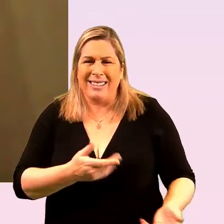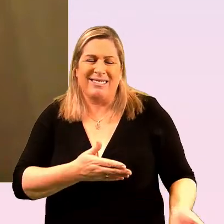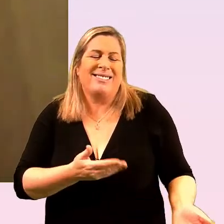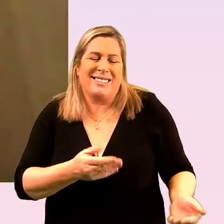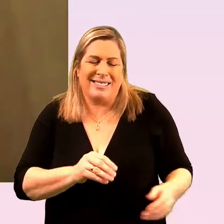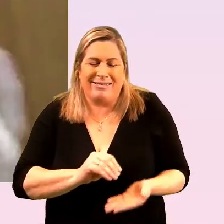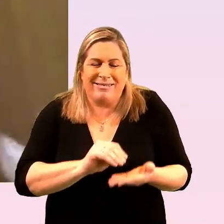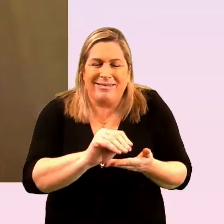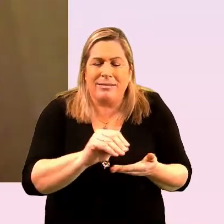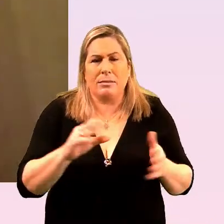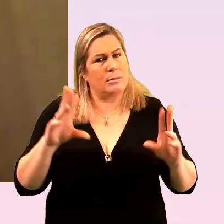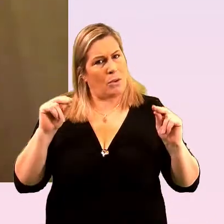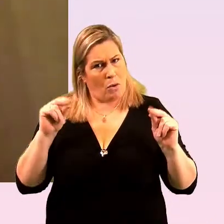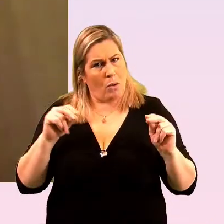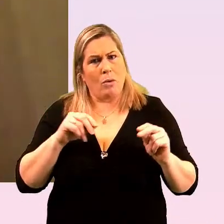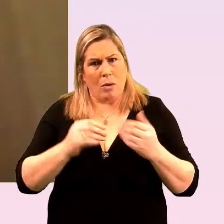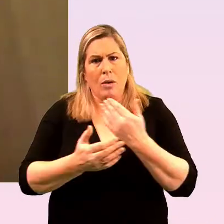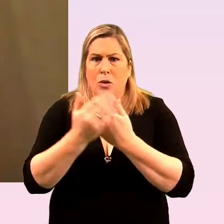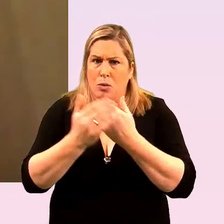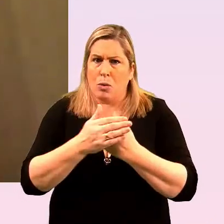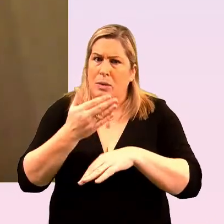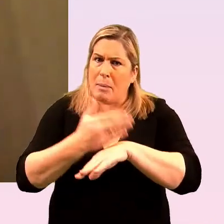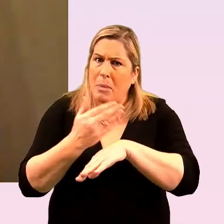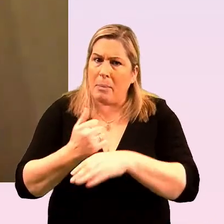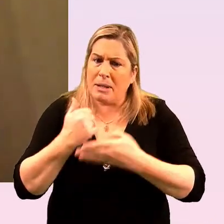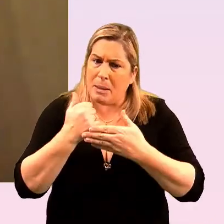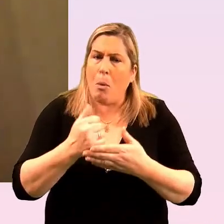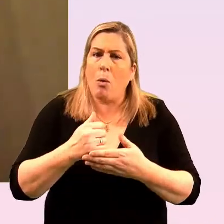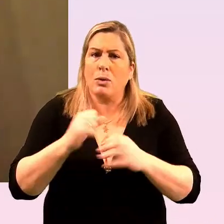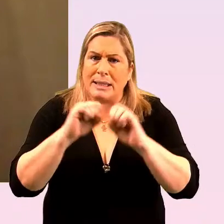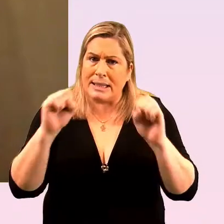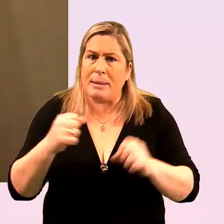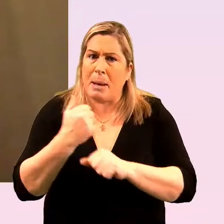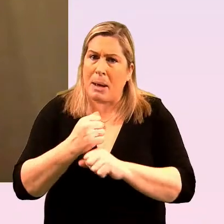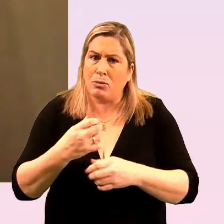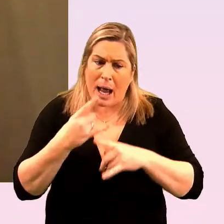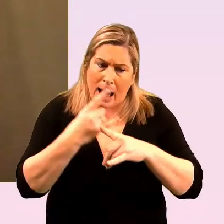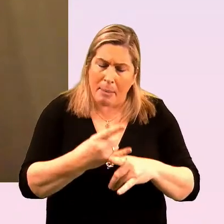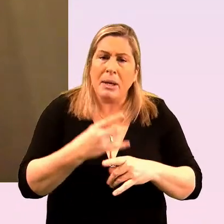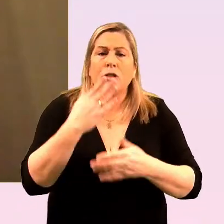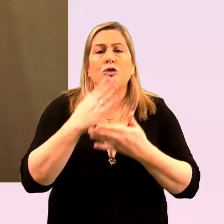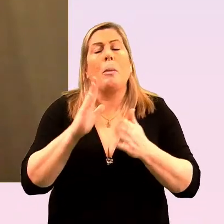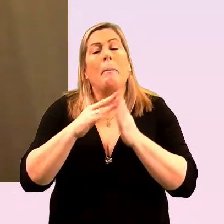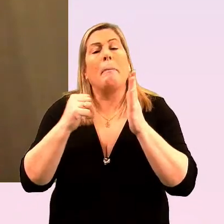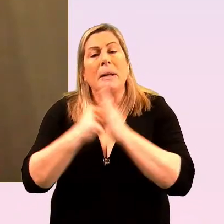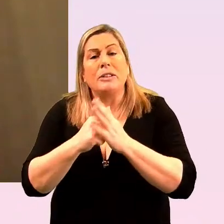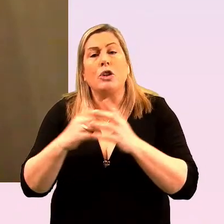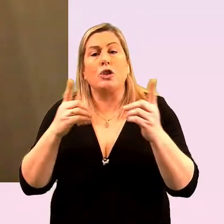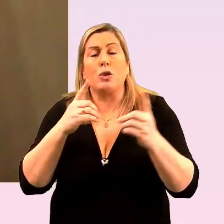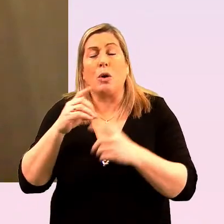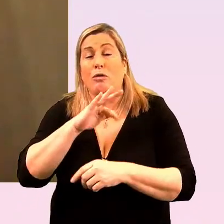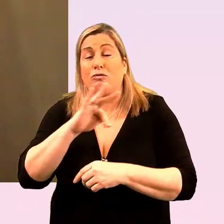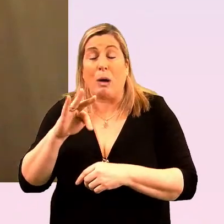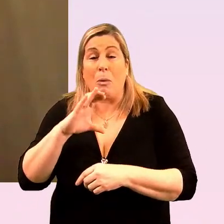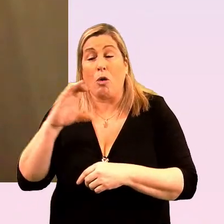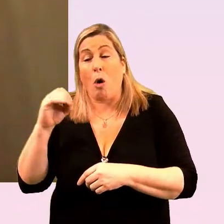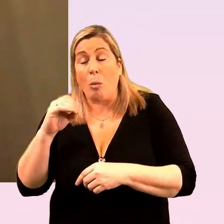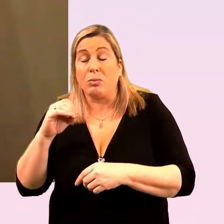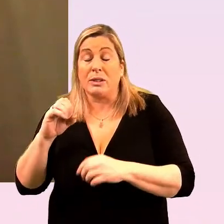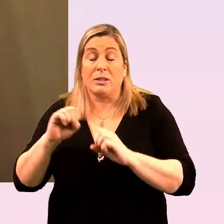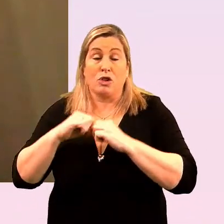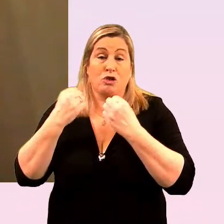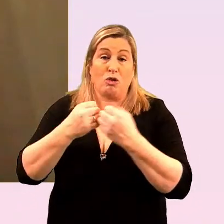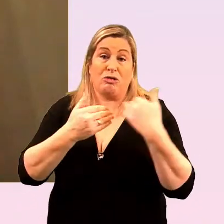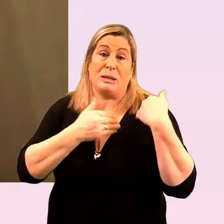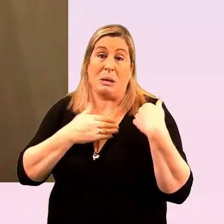you know, the Youth Employment Support Scheme is about helping. Some businesses do it from the point of view of corporate social responsibility, but it